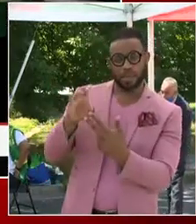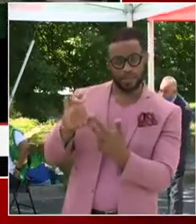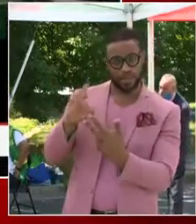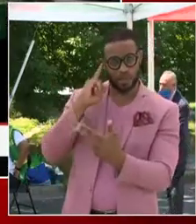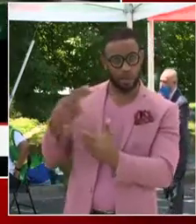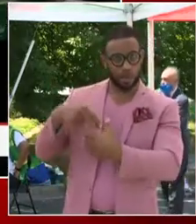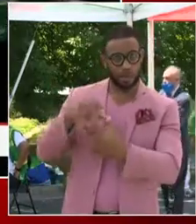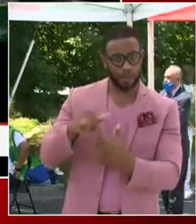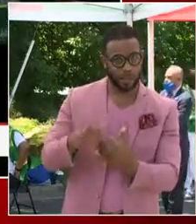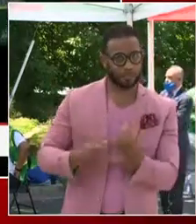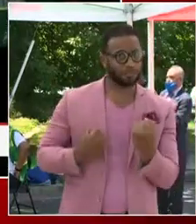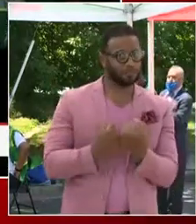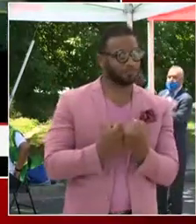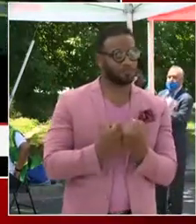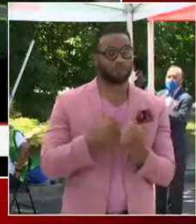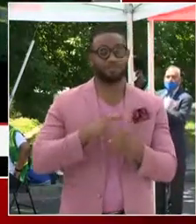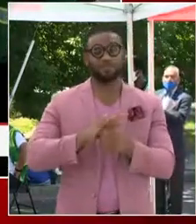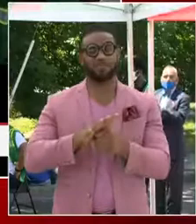All right.